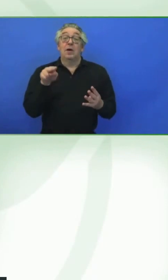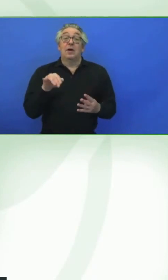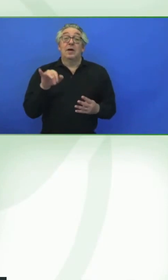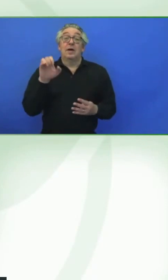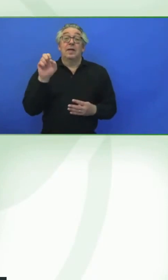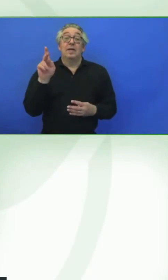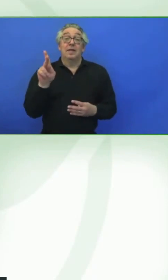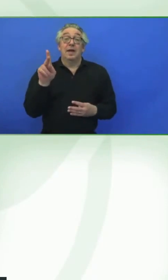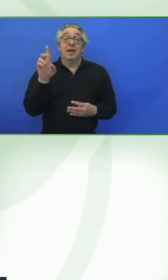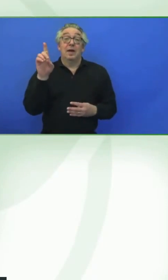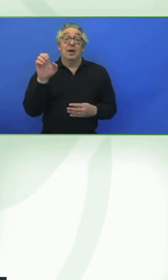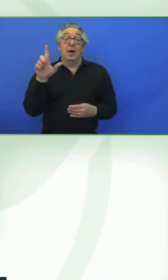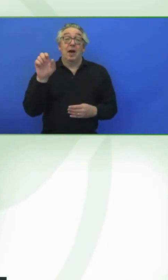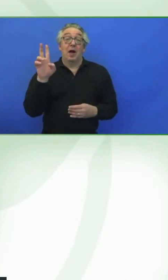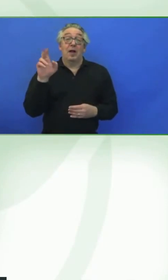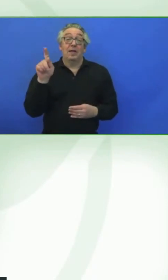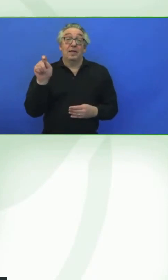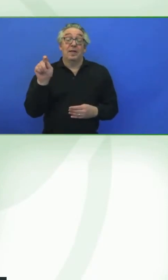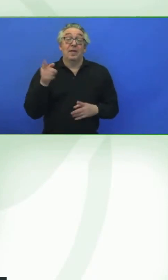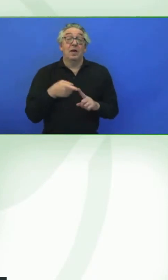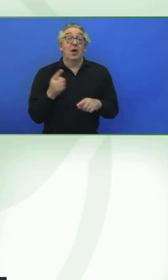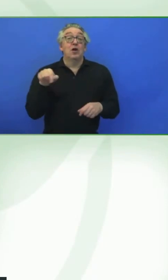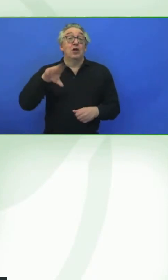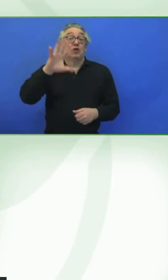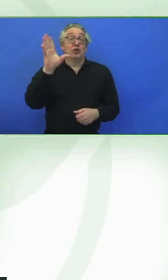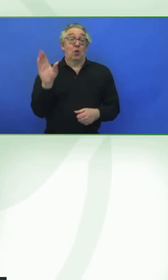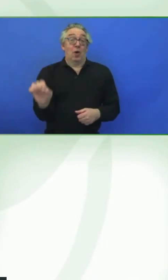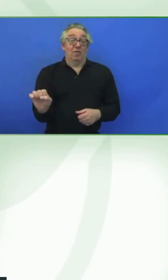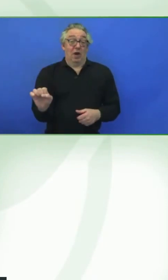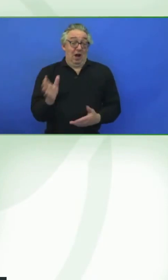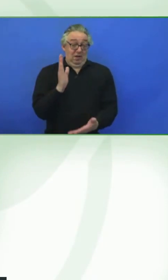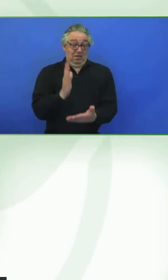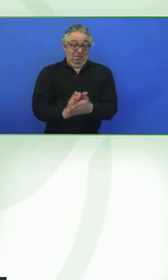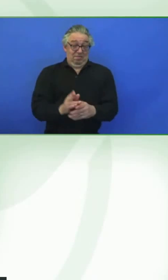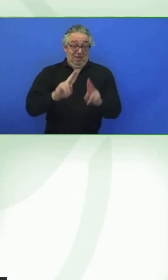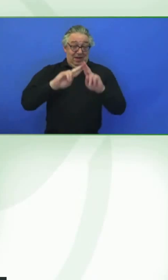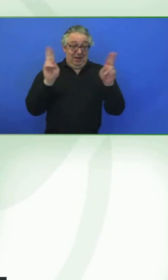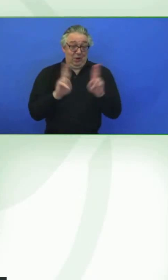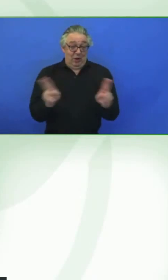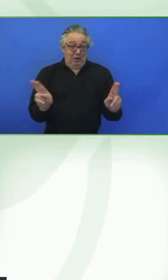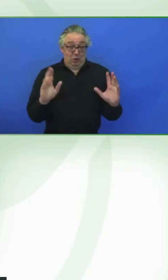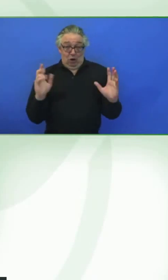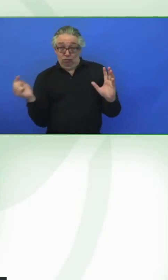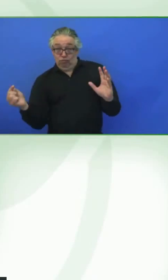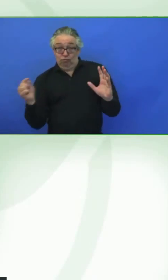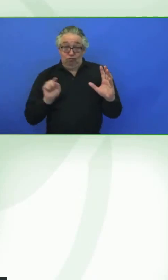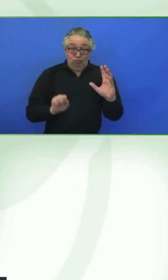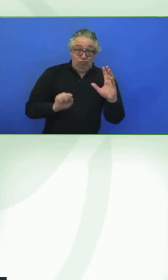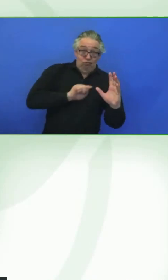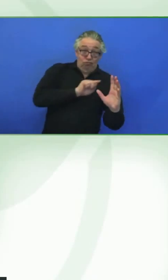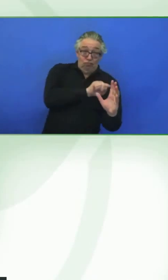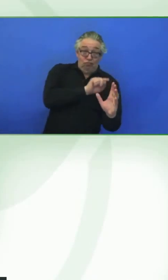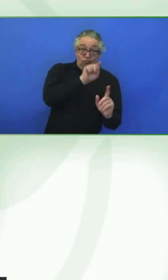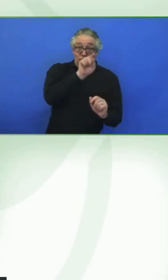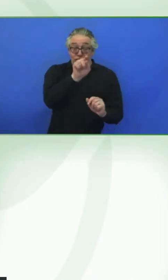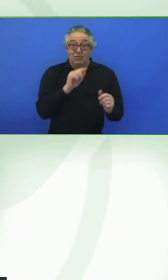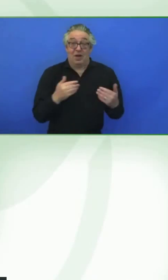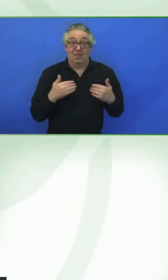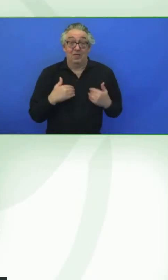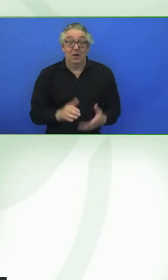South Africa. So we are really an international panel, and we will get to know some of their